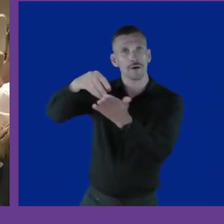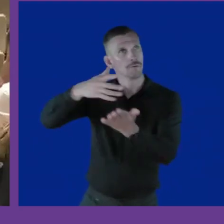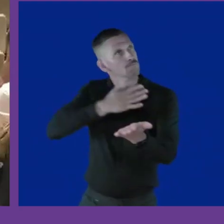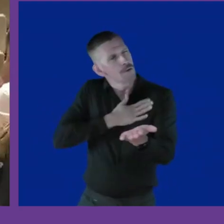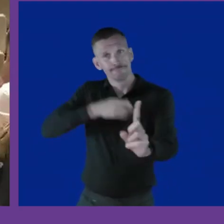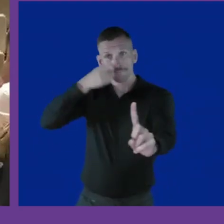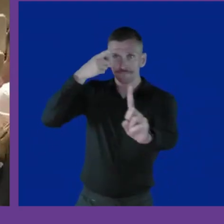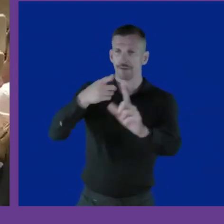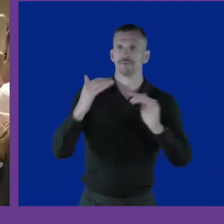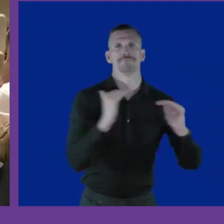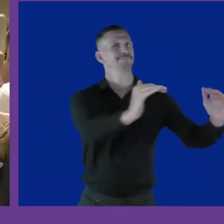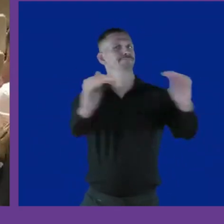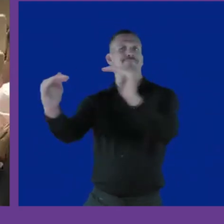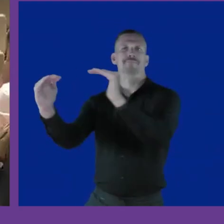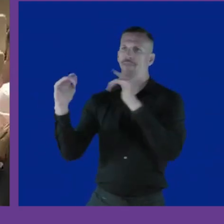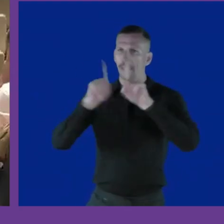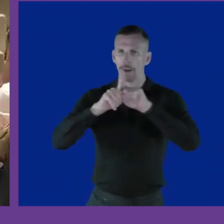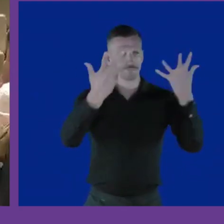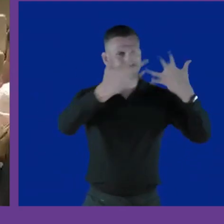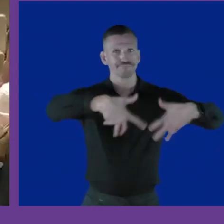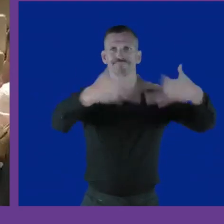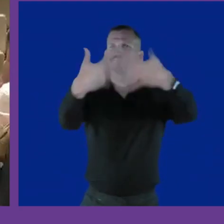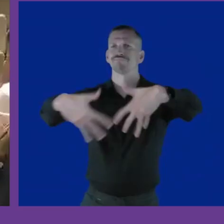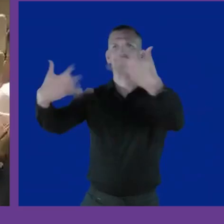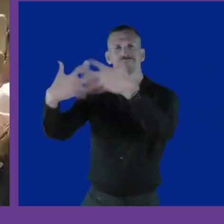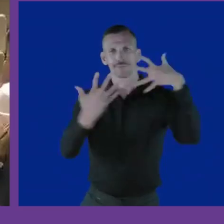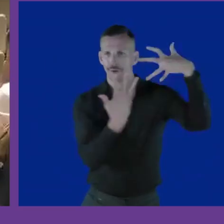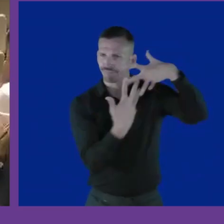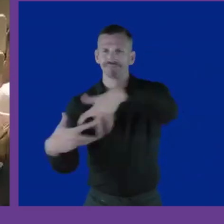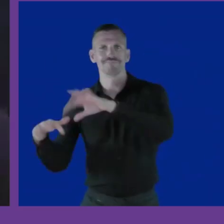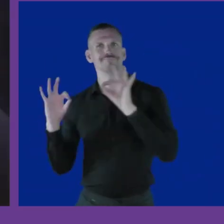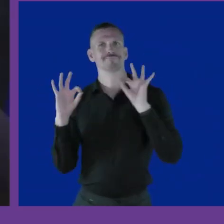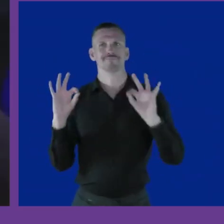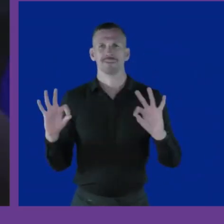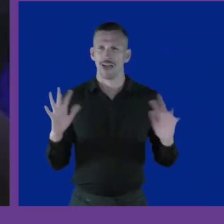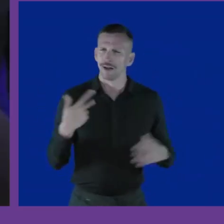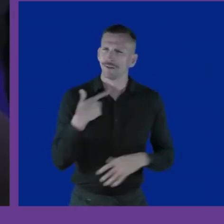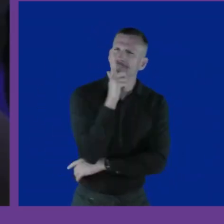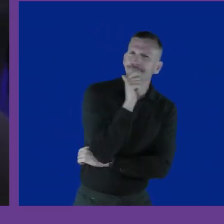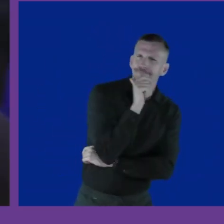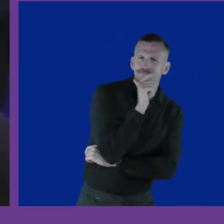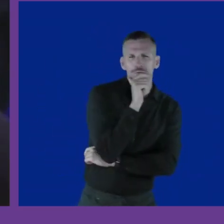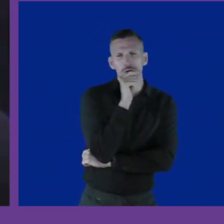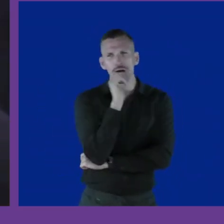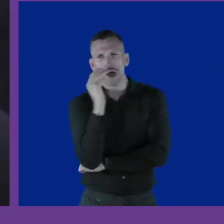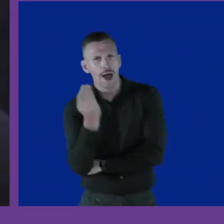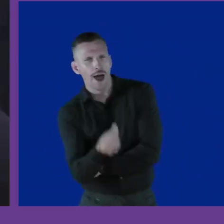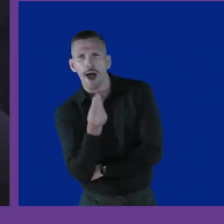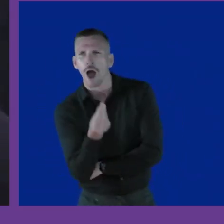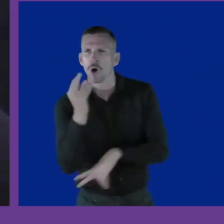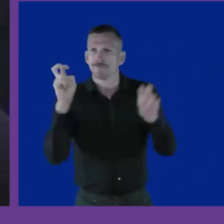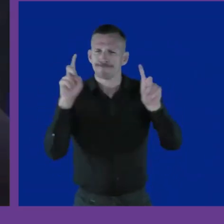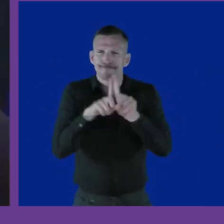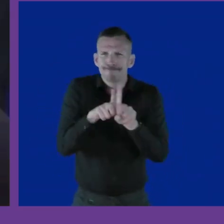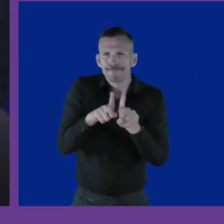looking for scale and so forth. But I wonder whether it would be possible and also faster in the